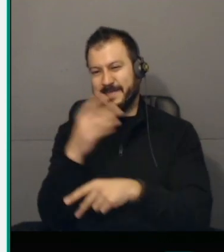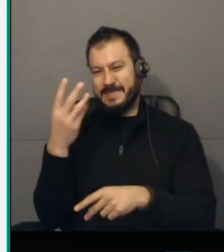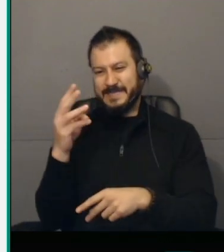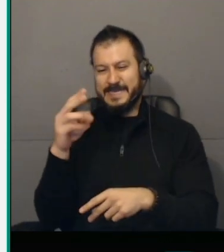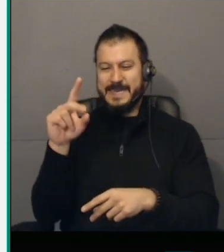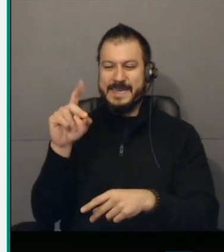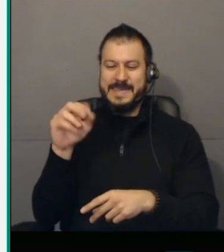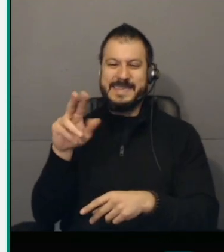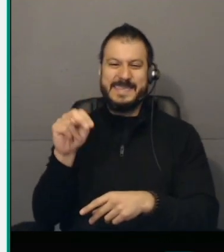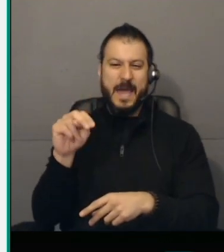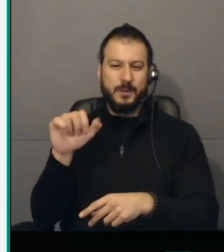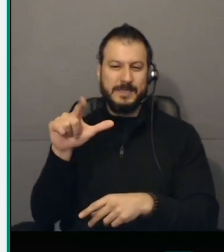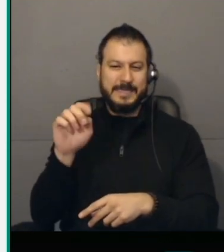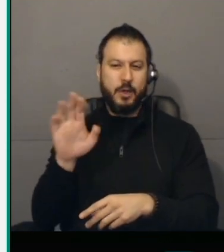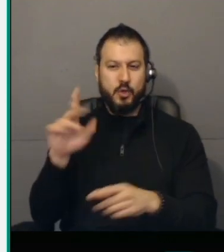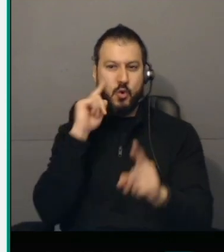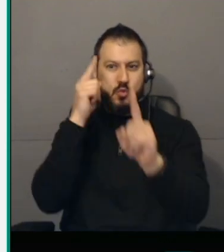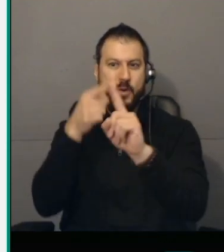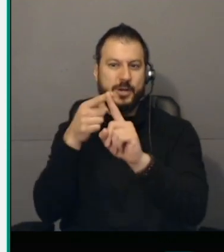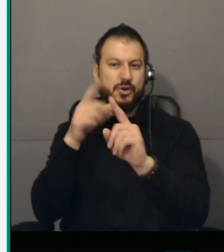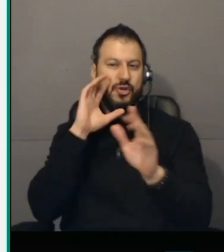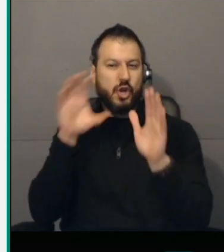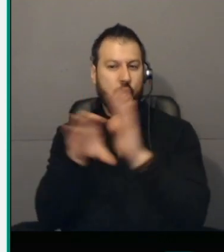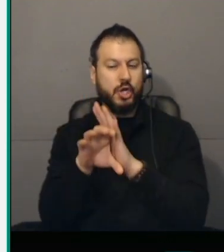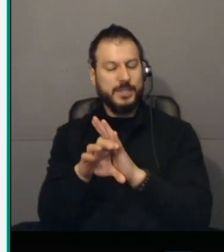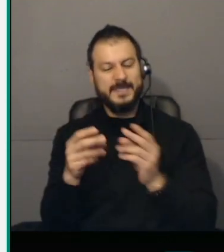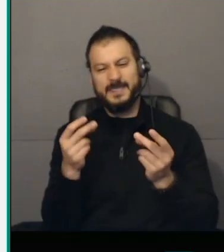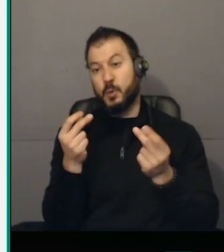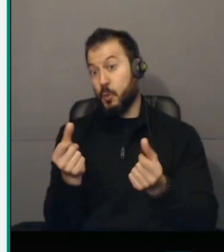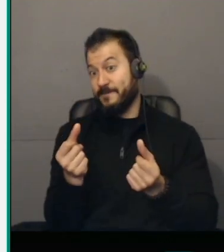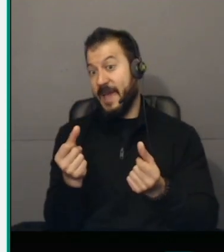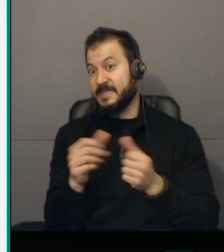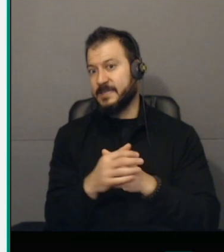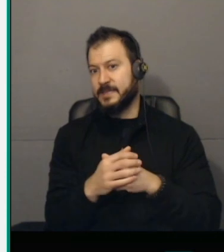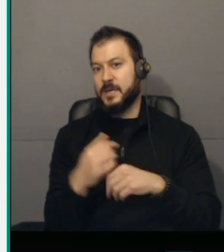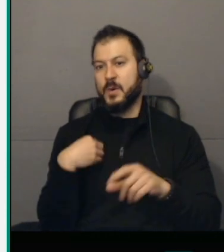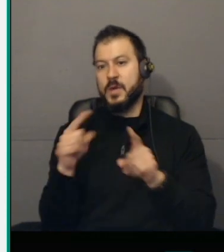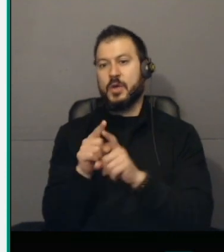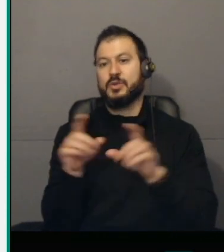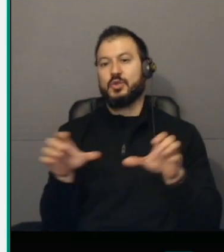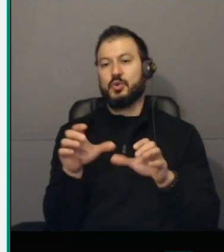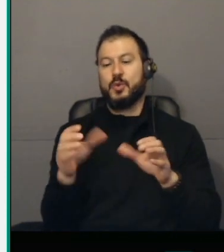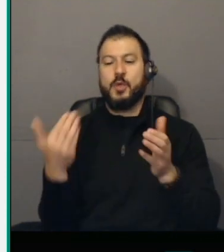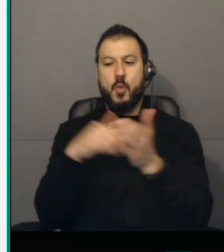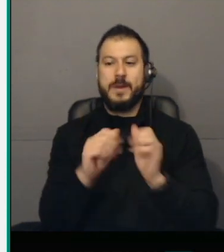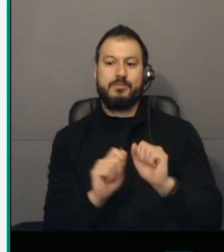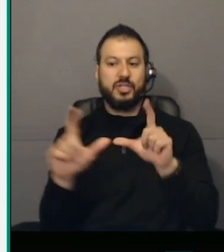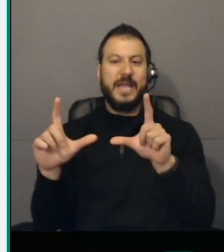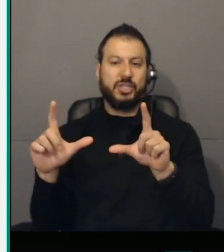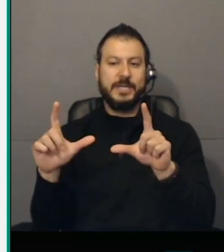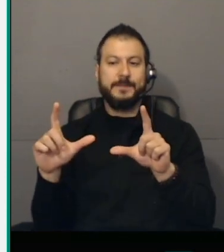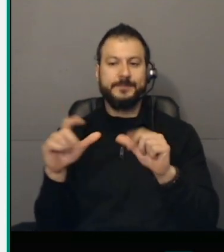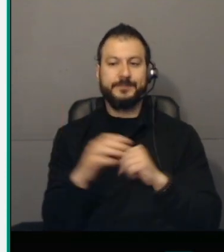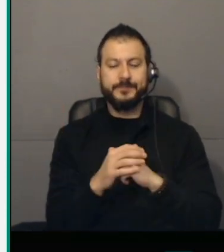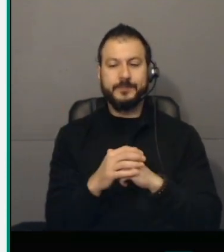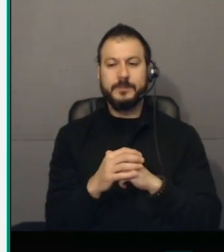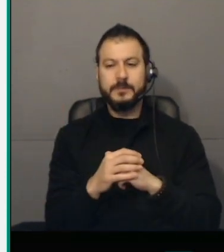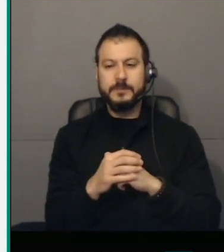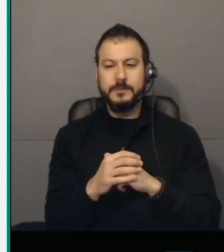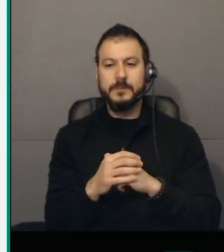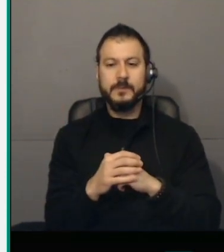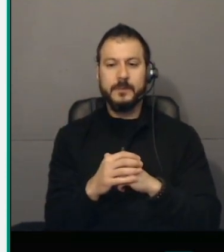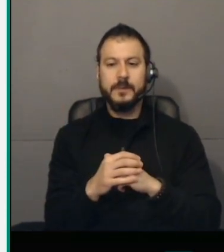downscale of your render target. So it's quite fast. We also do the reprojection here,